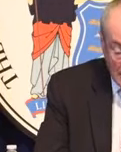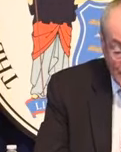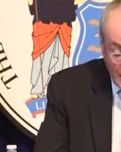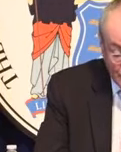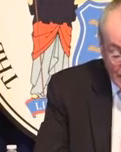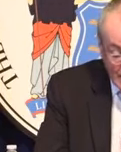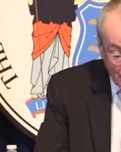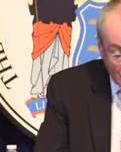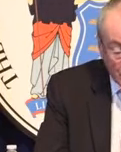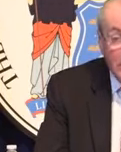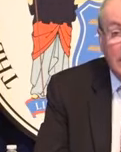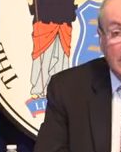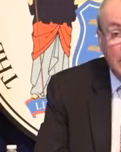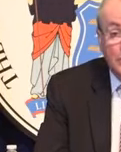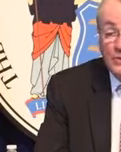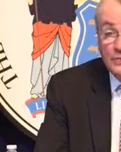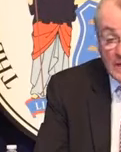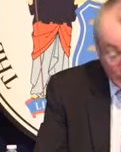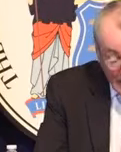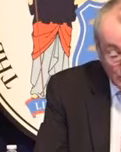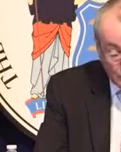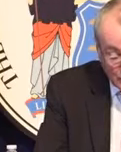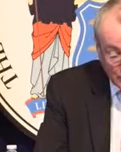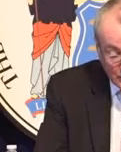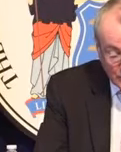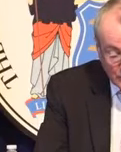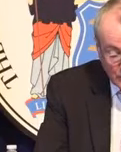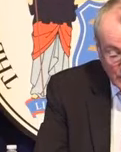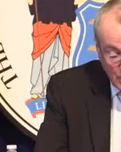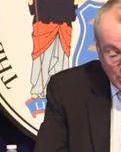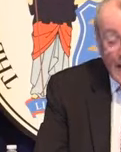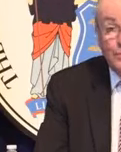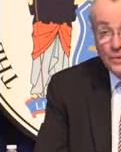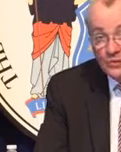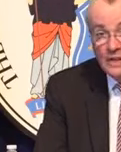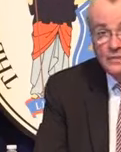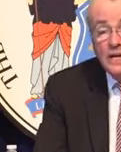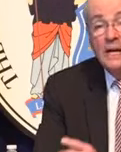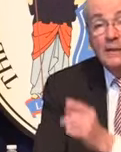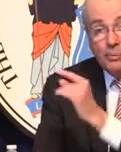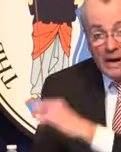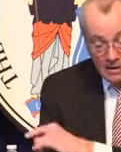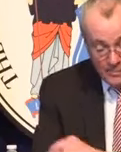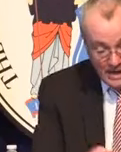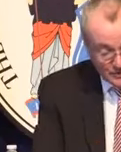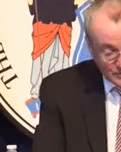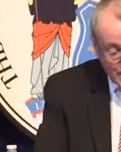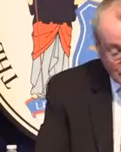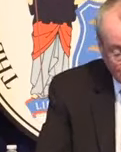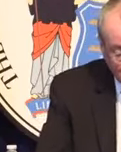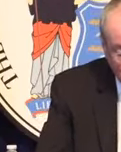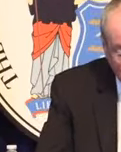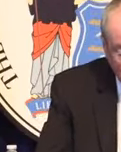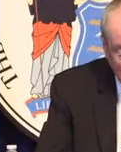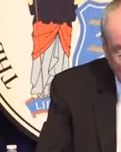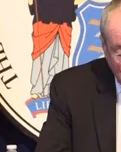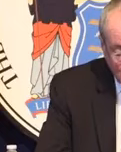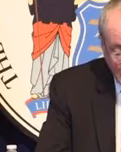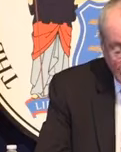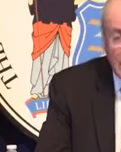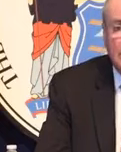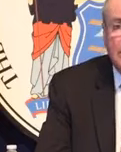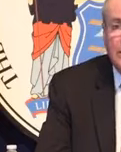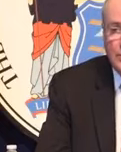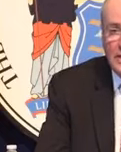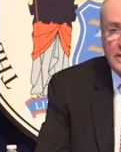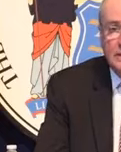keep in mind that every day there are hundreds, if not thousands, of residents who had received a prior positive test result who have